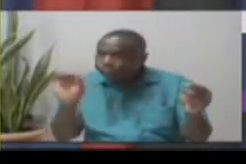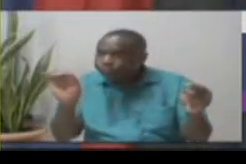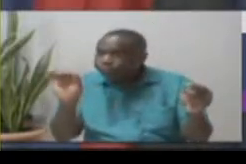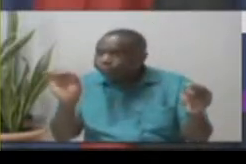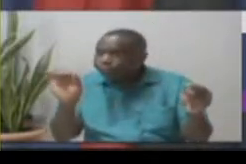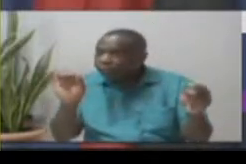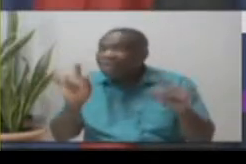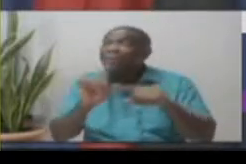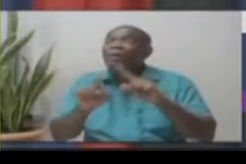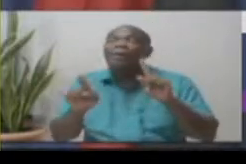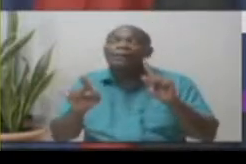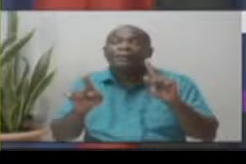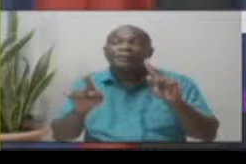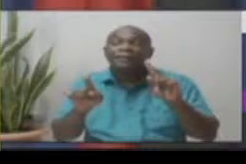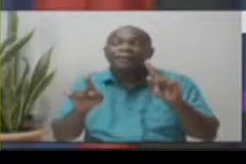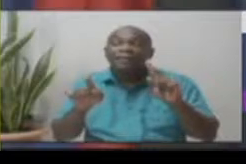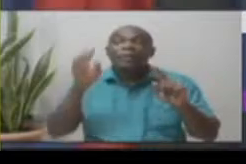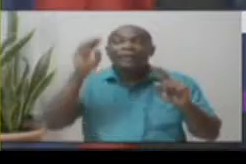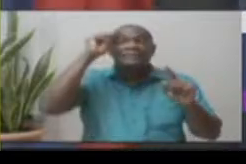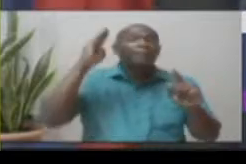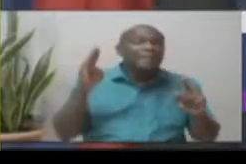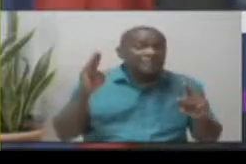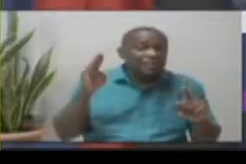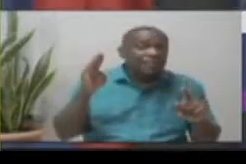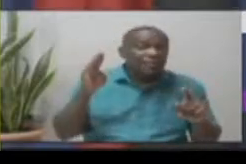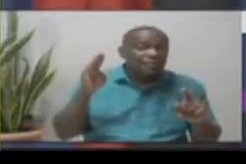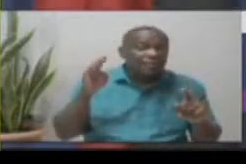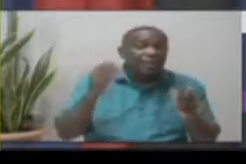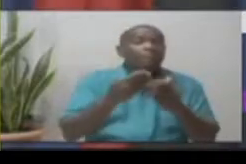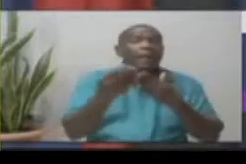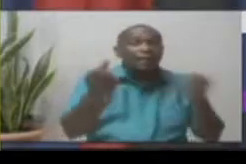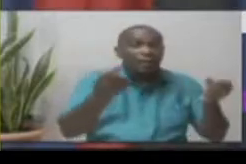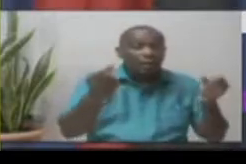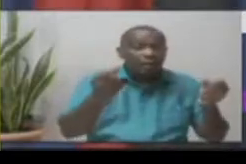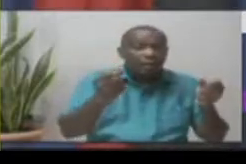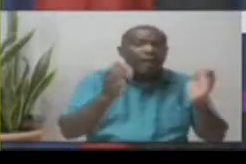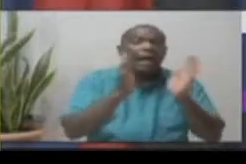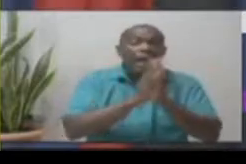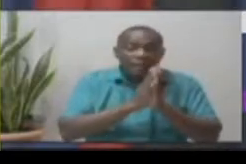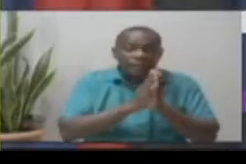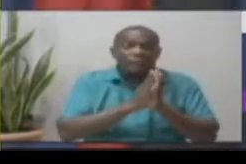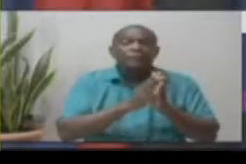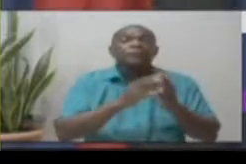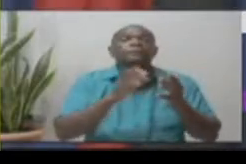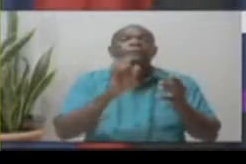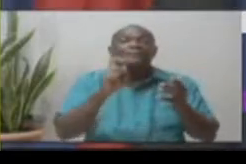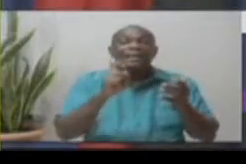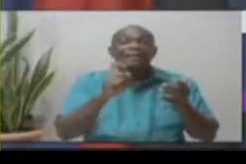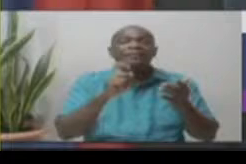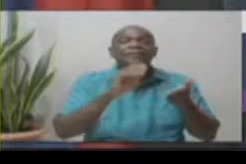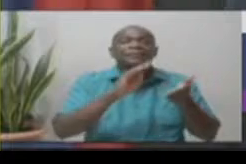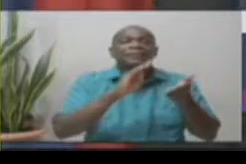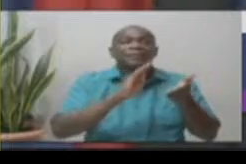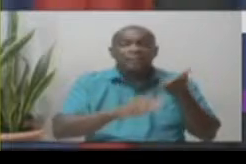bought with my own money, when that same member of parliament was re-elected without losing one